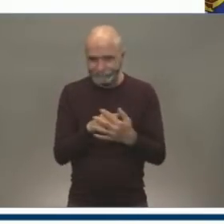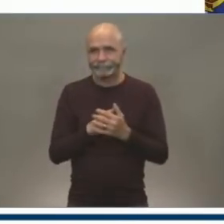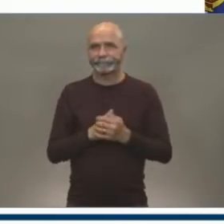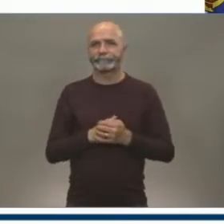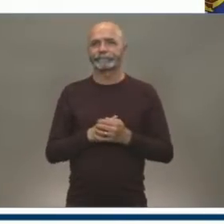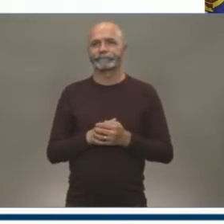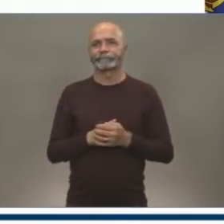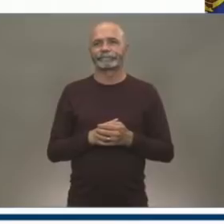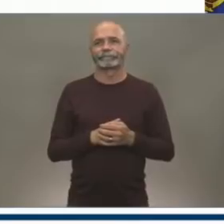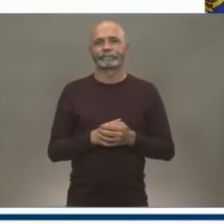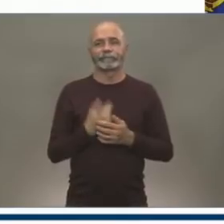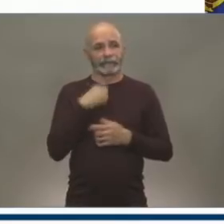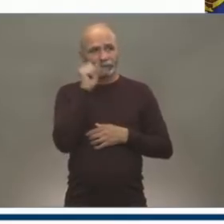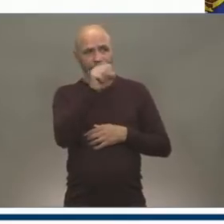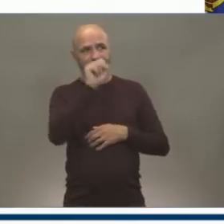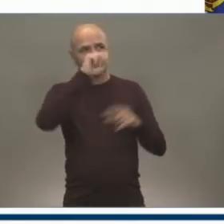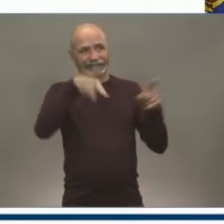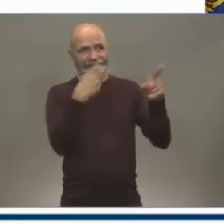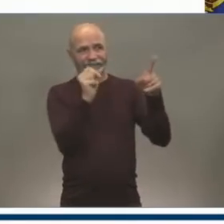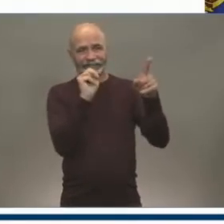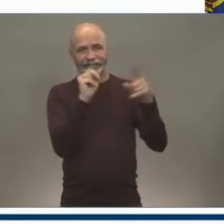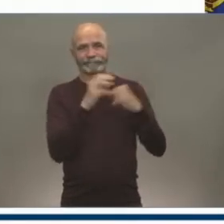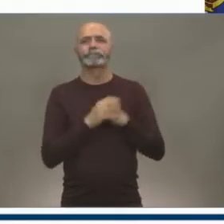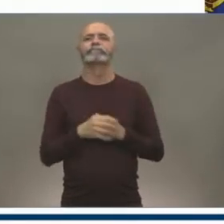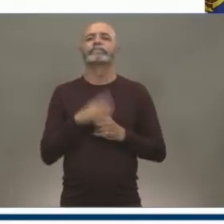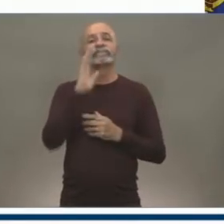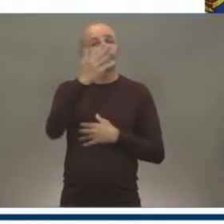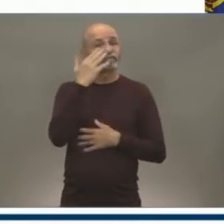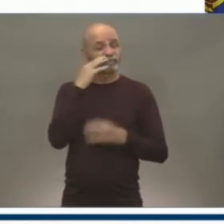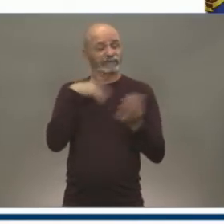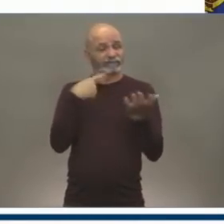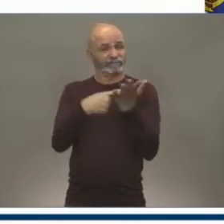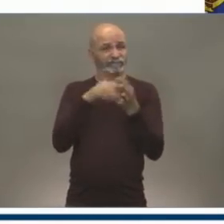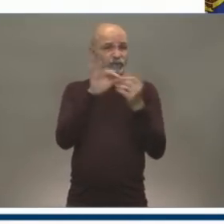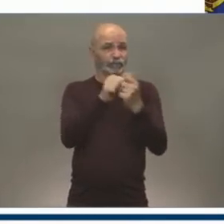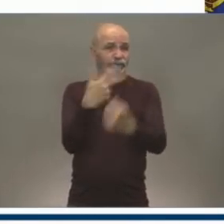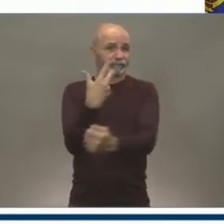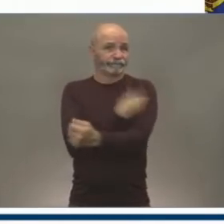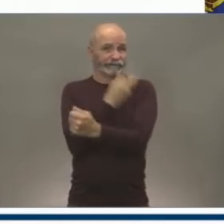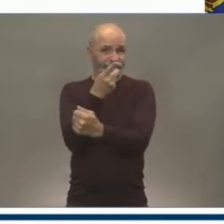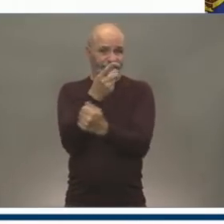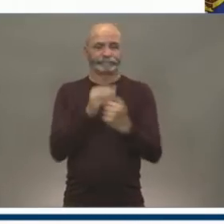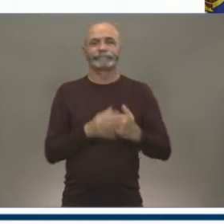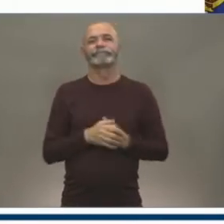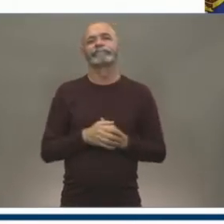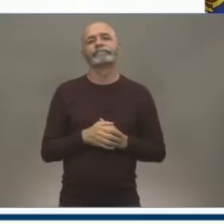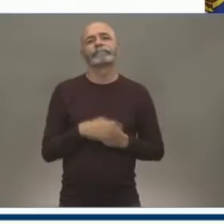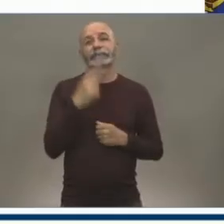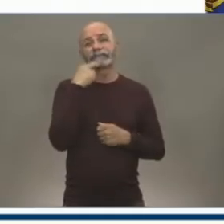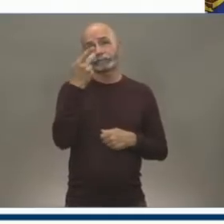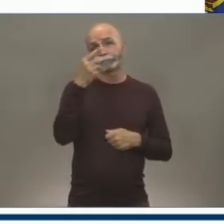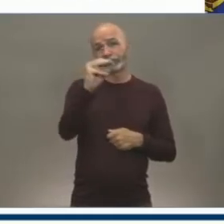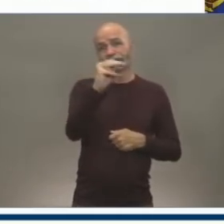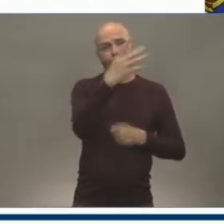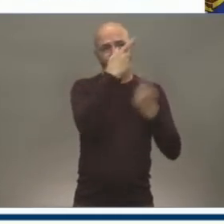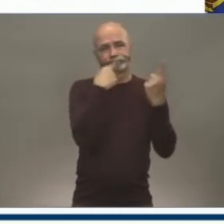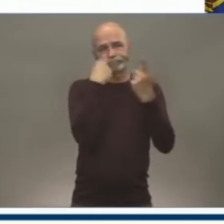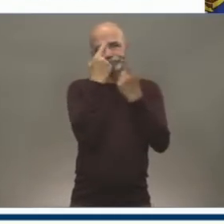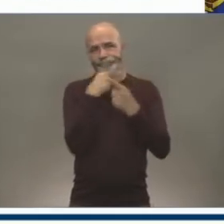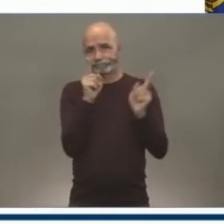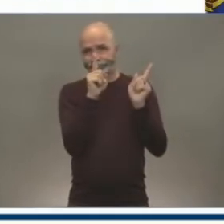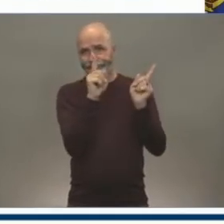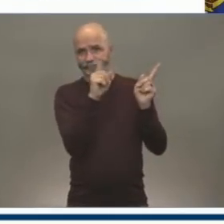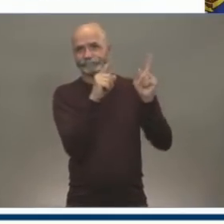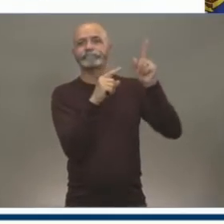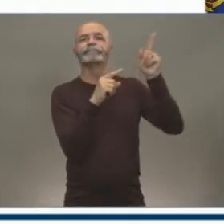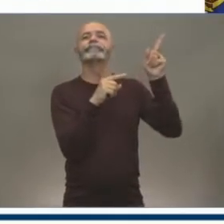Premier regarding the vaccine rollout. We heard earlier today that the Prime Minister said former NATO commander Major